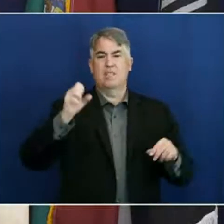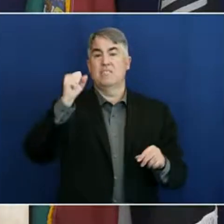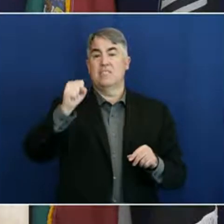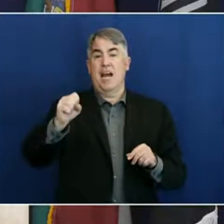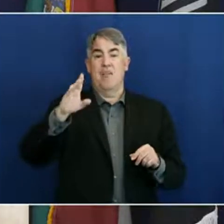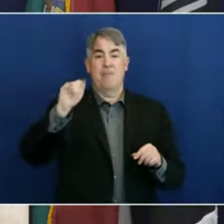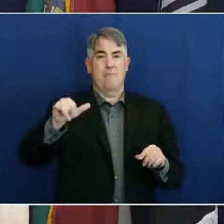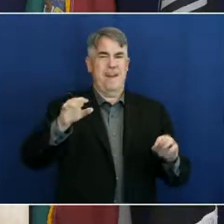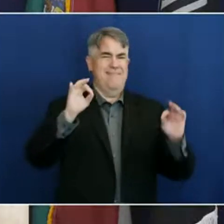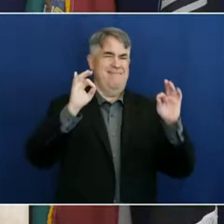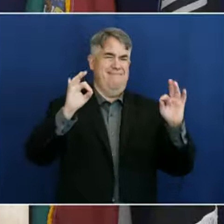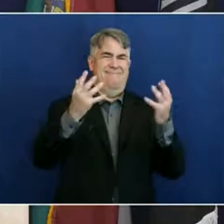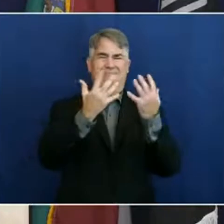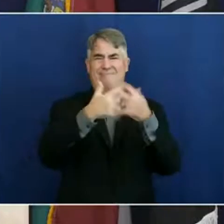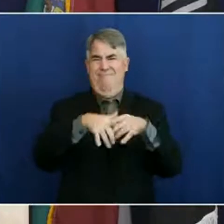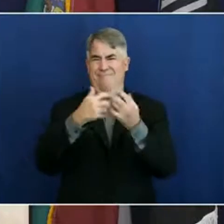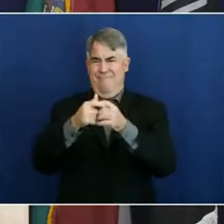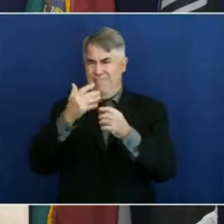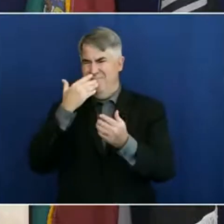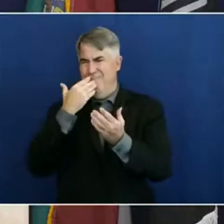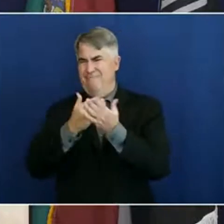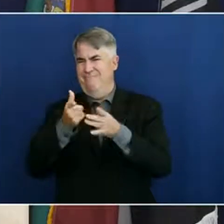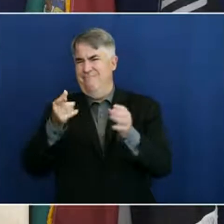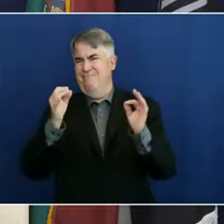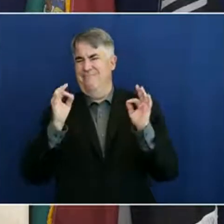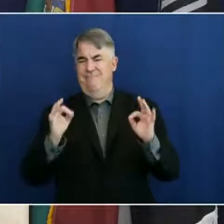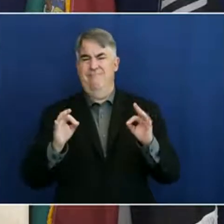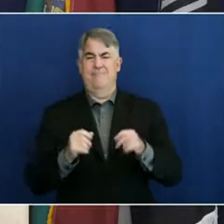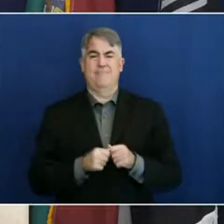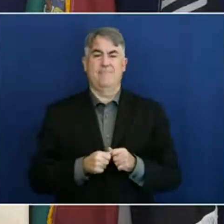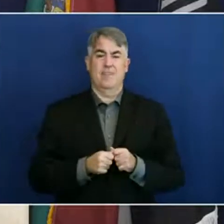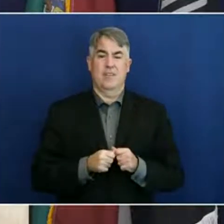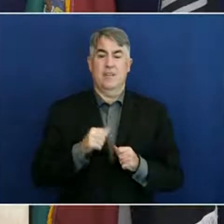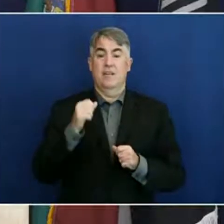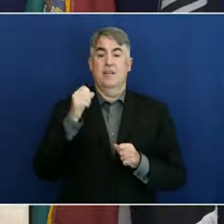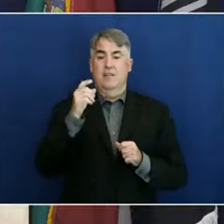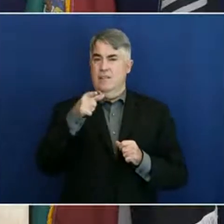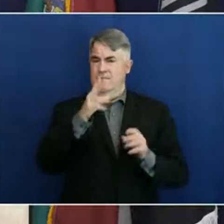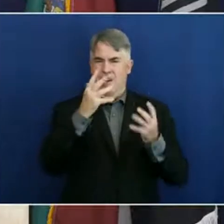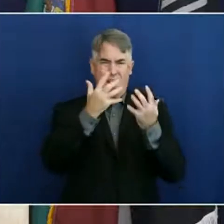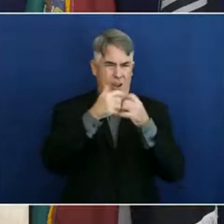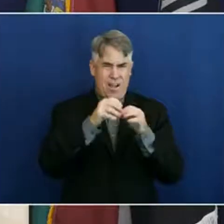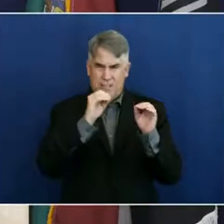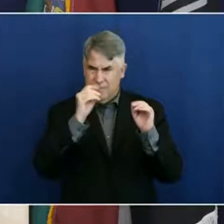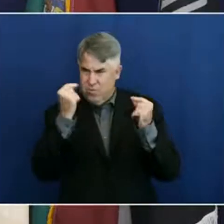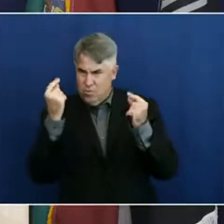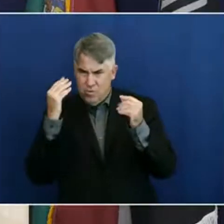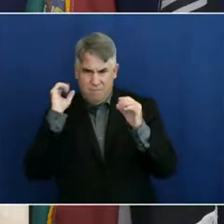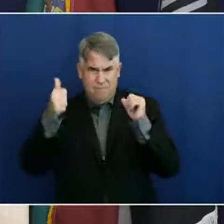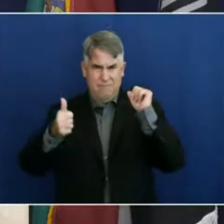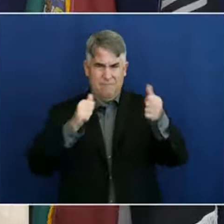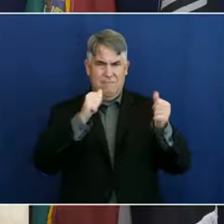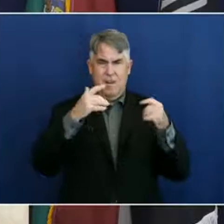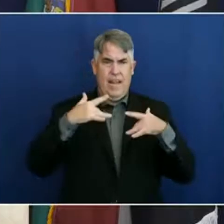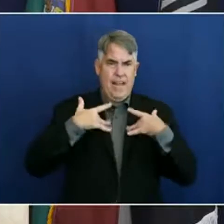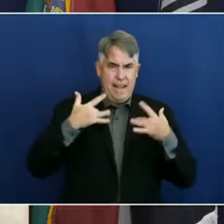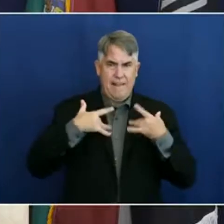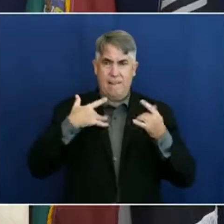with the Otay Mesa Chamber of Commerce. They organized their members for 5 different events, over 10,000